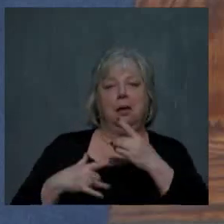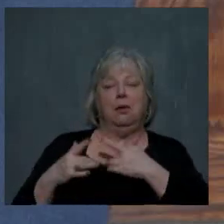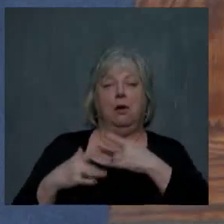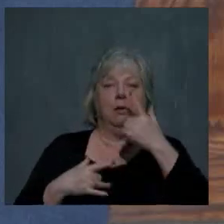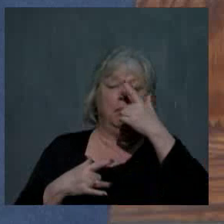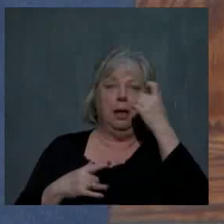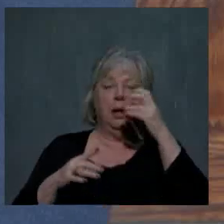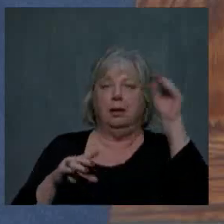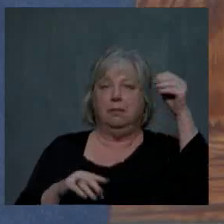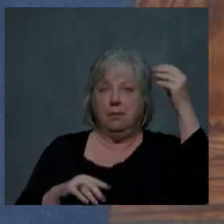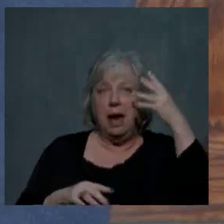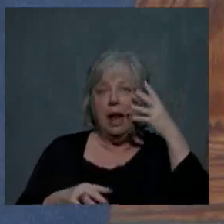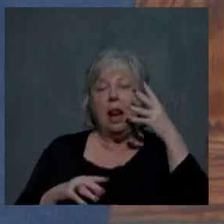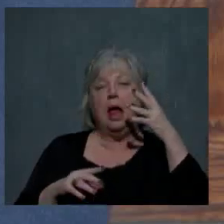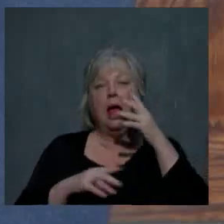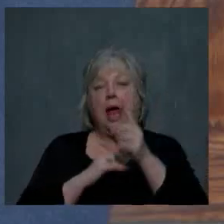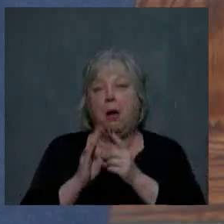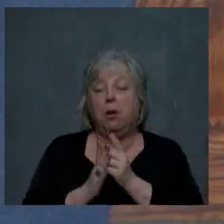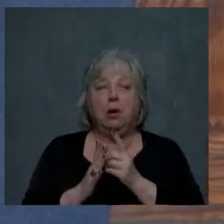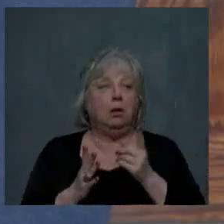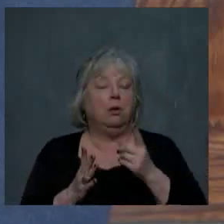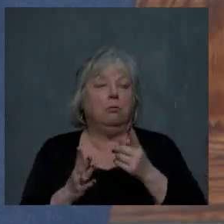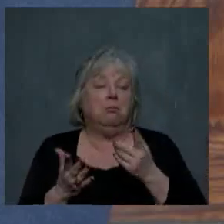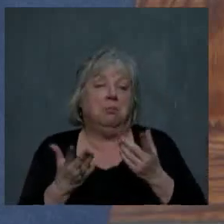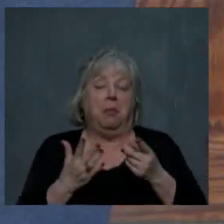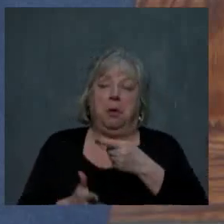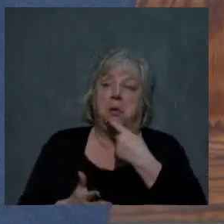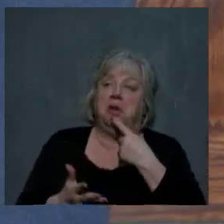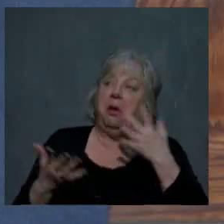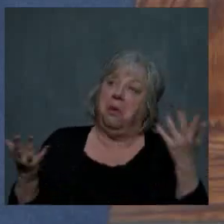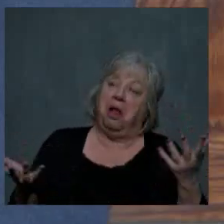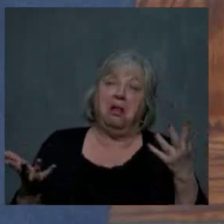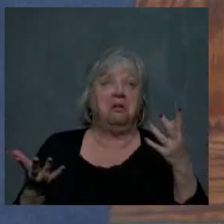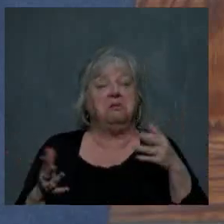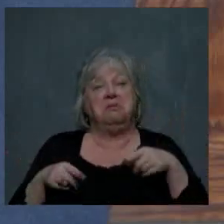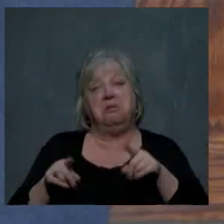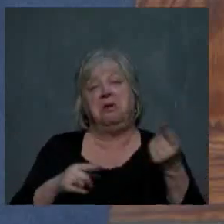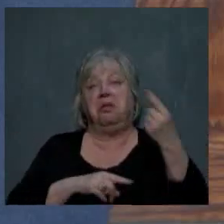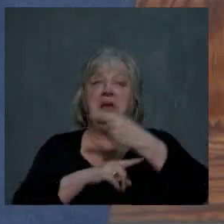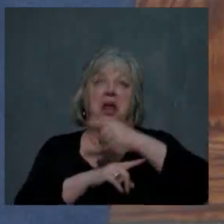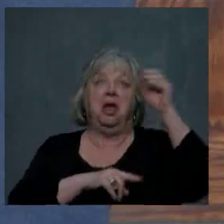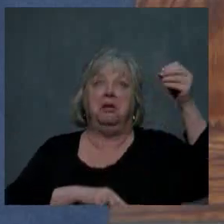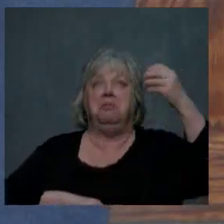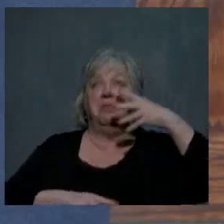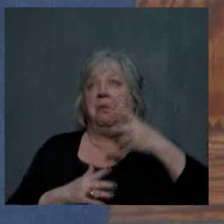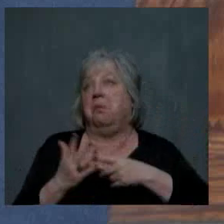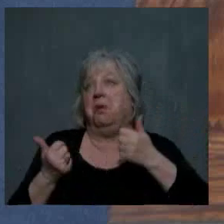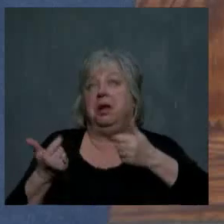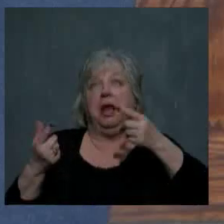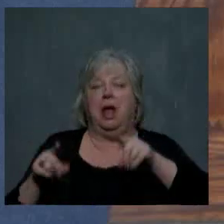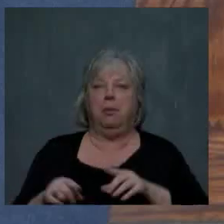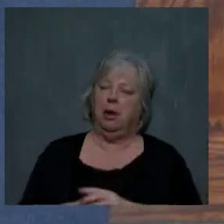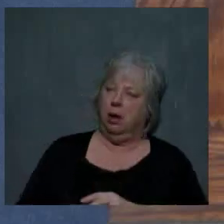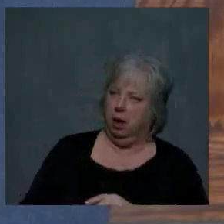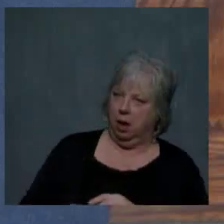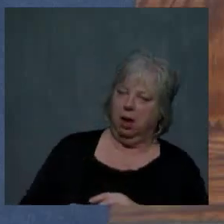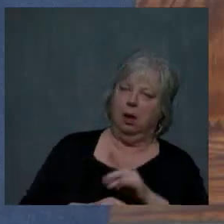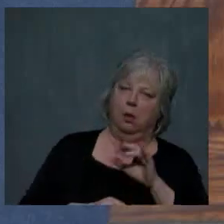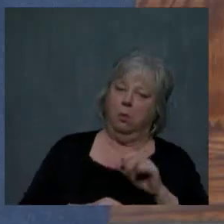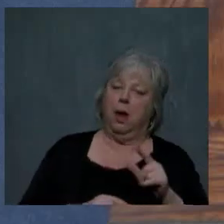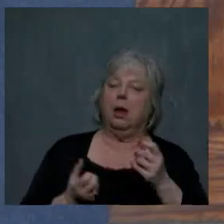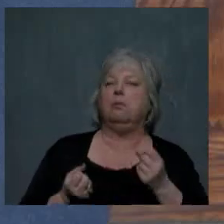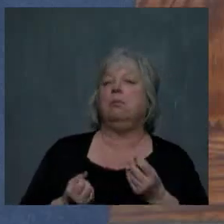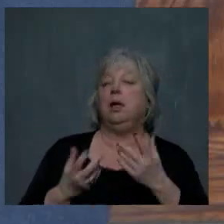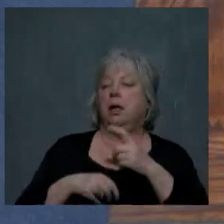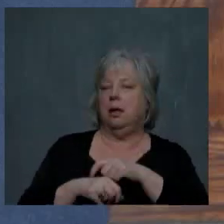hours. I know you may say, well, it's daylight. What could happen? A lot of times, things are said to